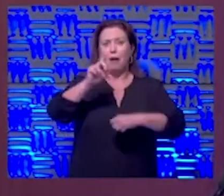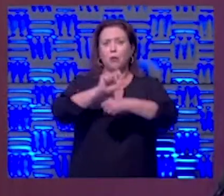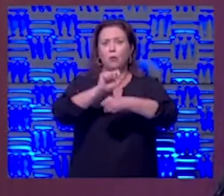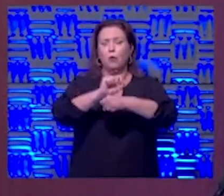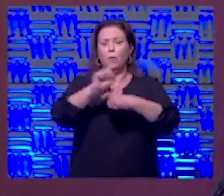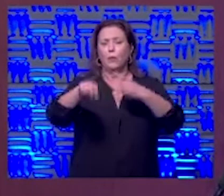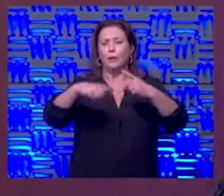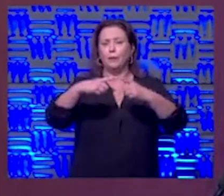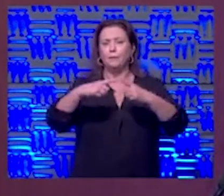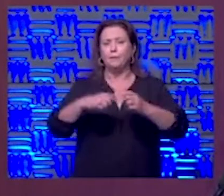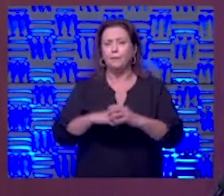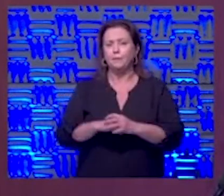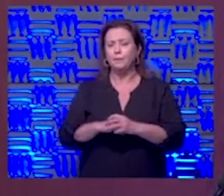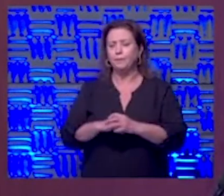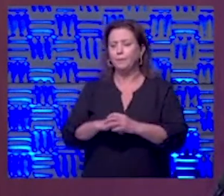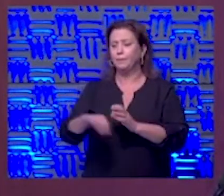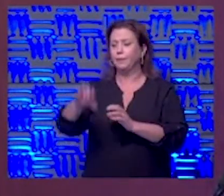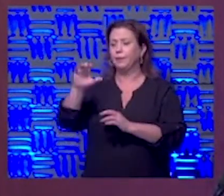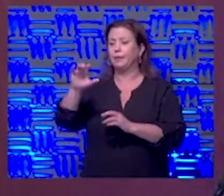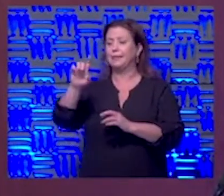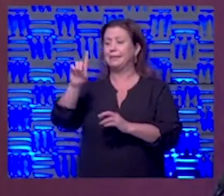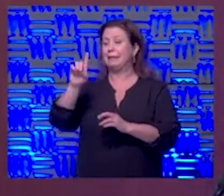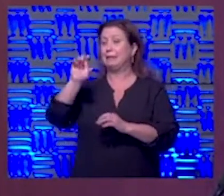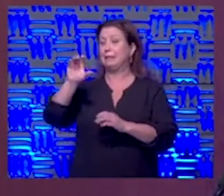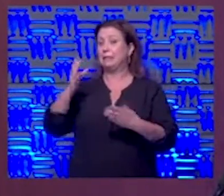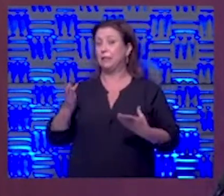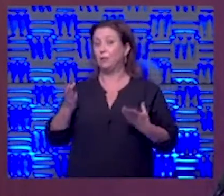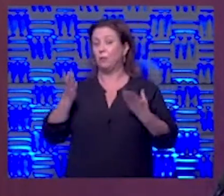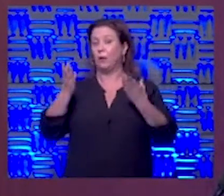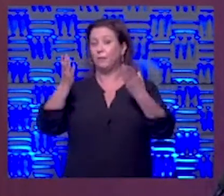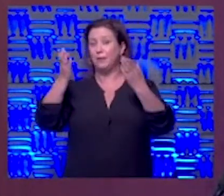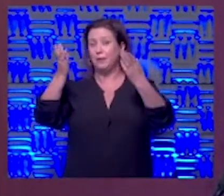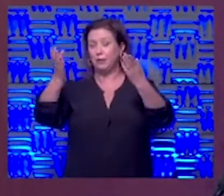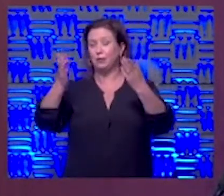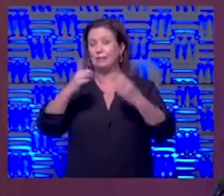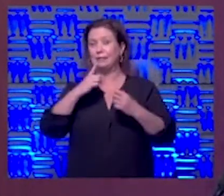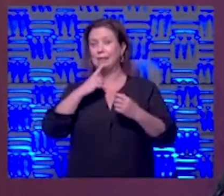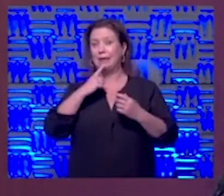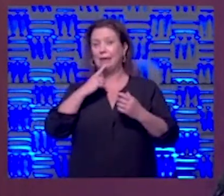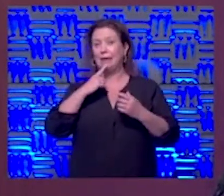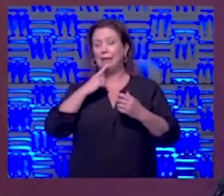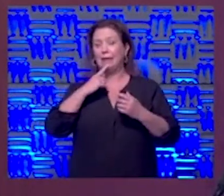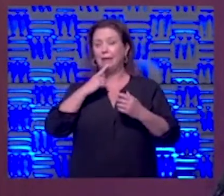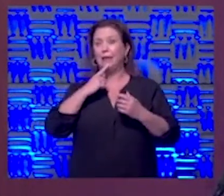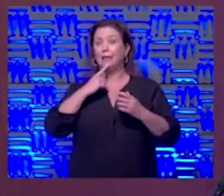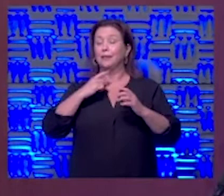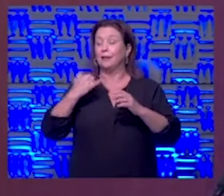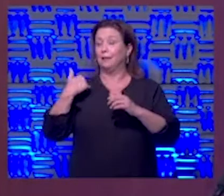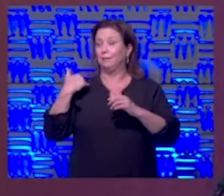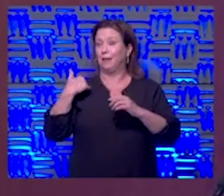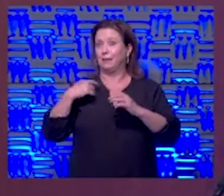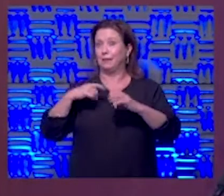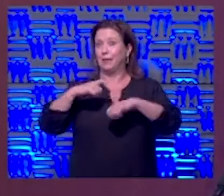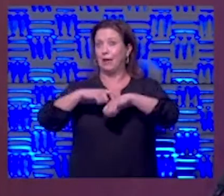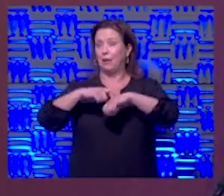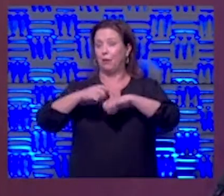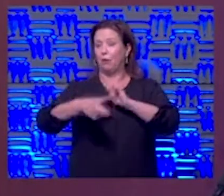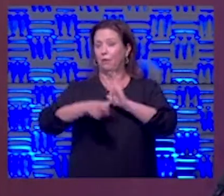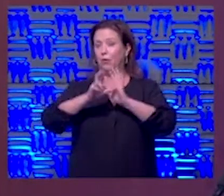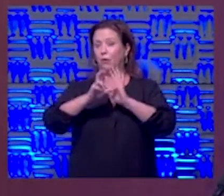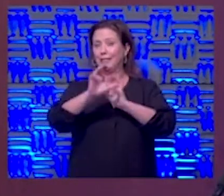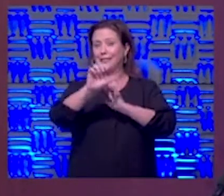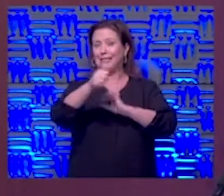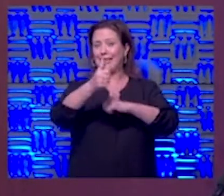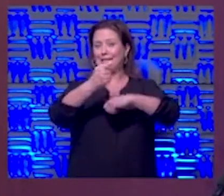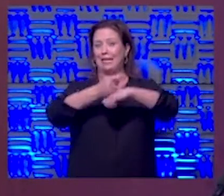So, the CDC recommendations that are out there would say, at least the last time I reviewed them, would say 10 days after